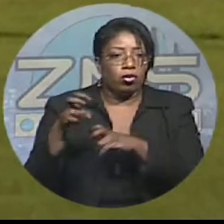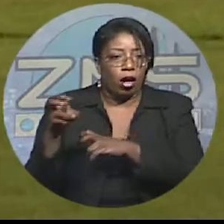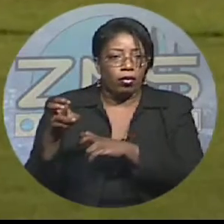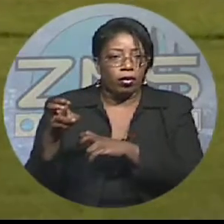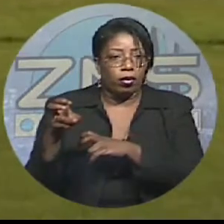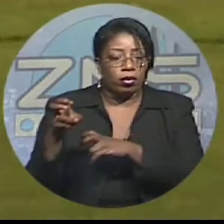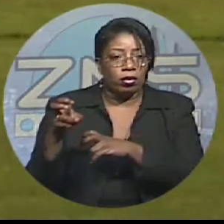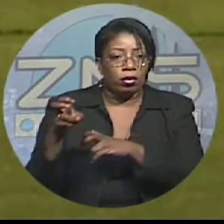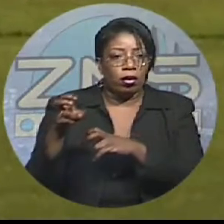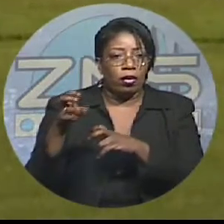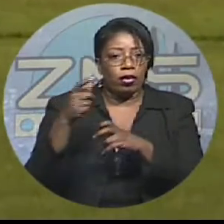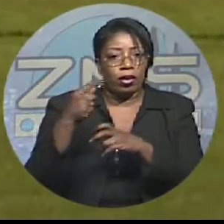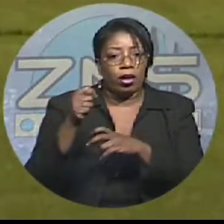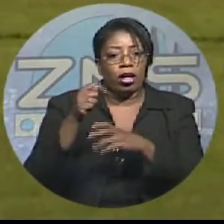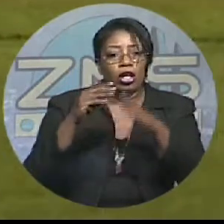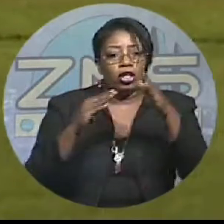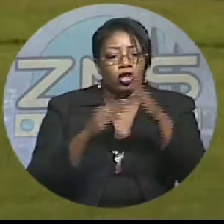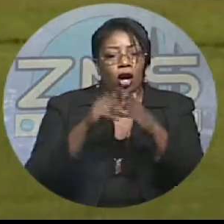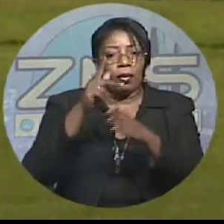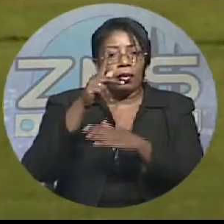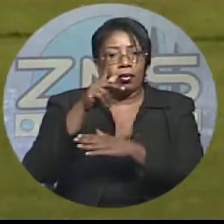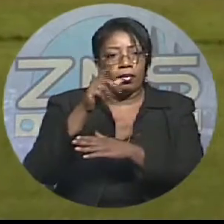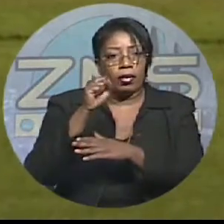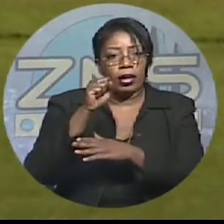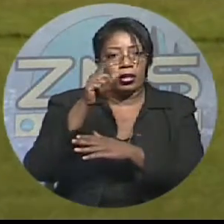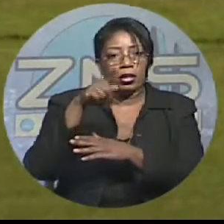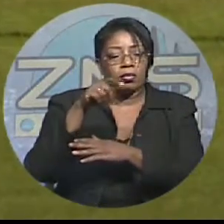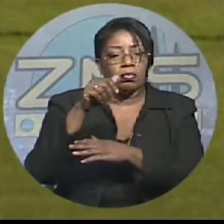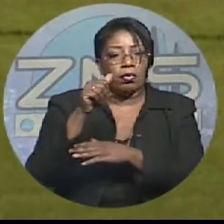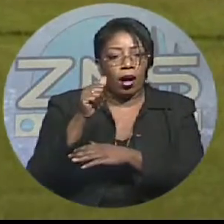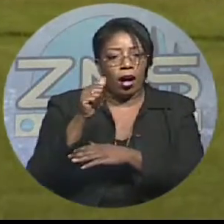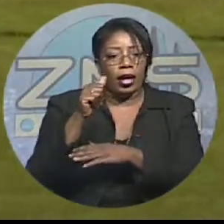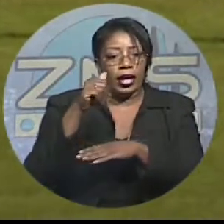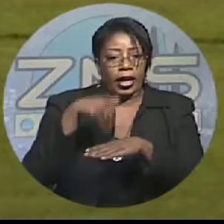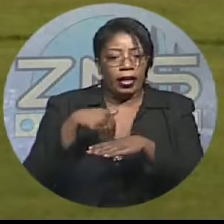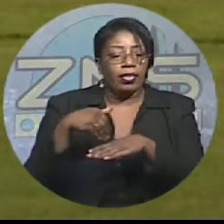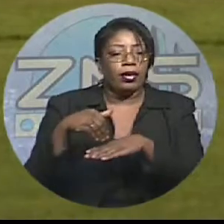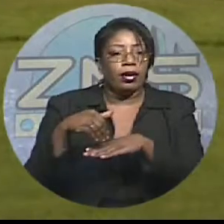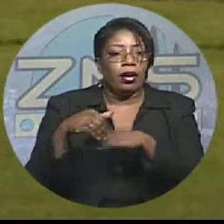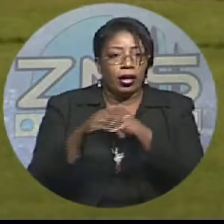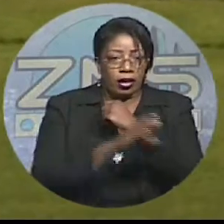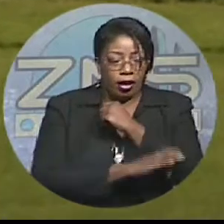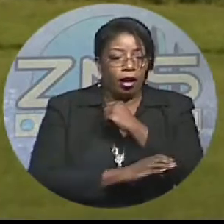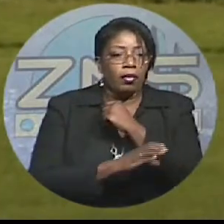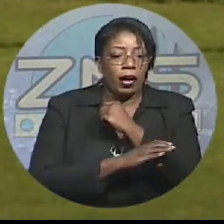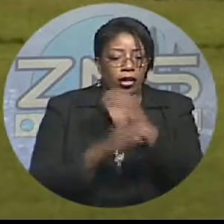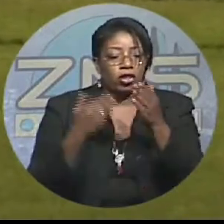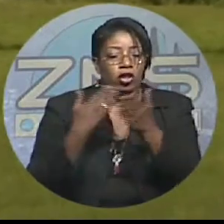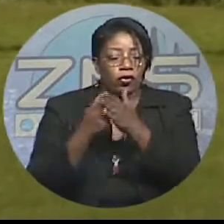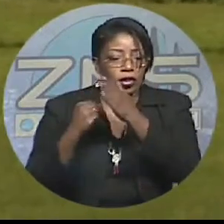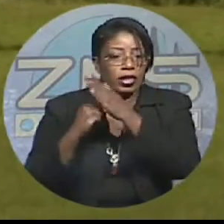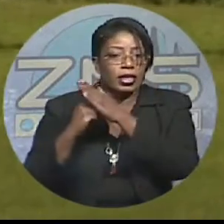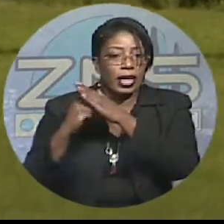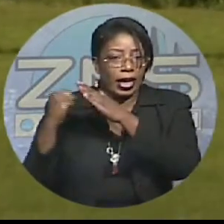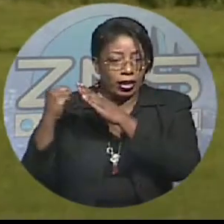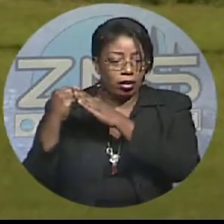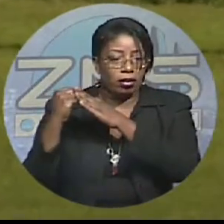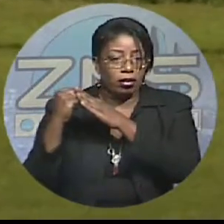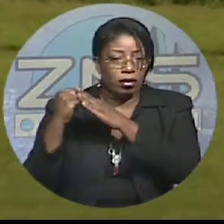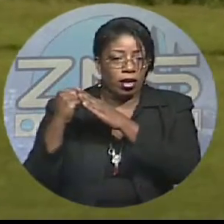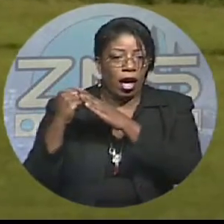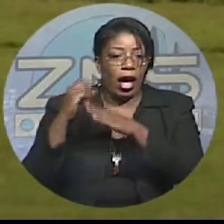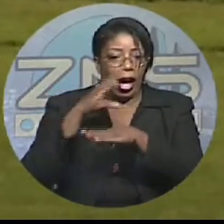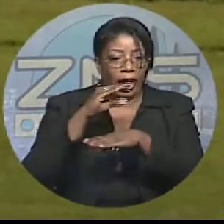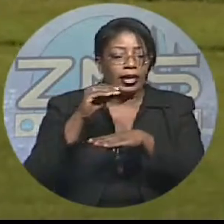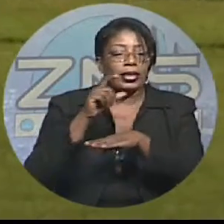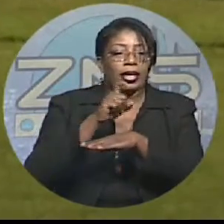our spa the top spa in the Caribbean. That isn't just good for Sandals Emerald Bay, it's good for Exuma as a destination,